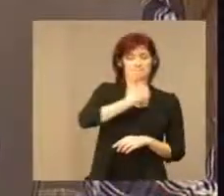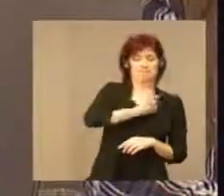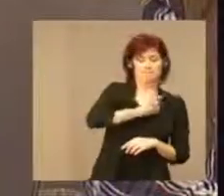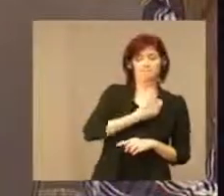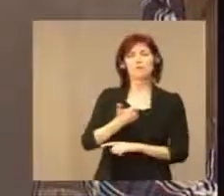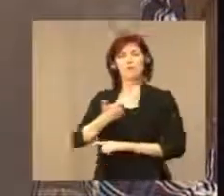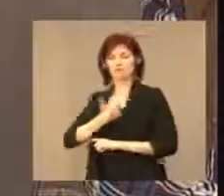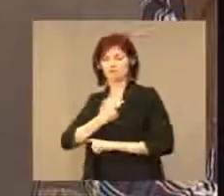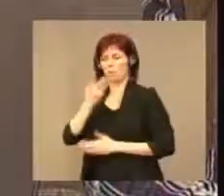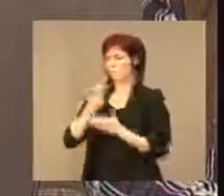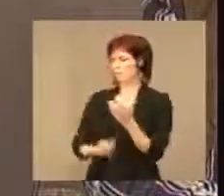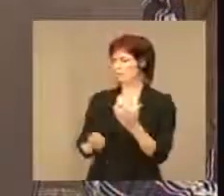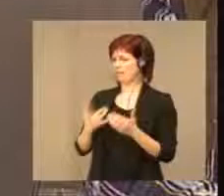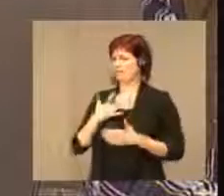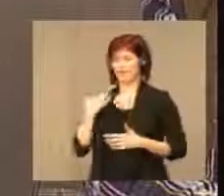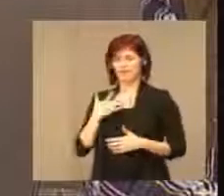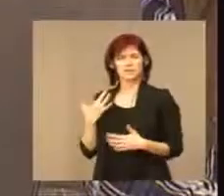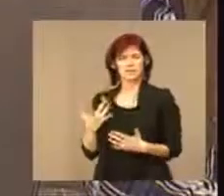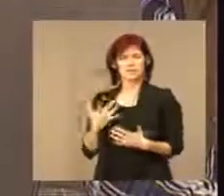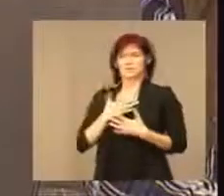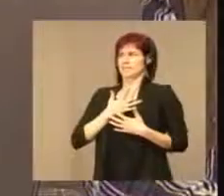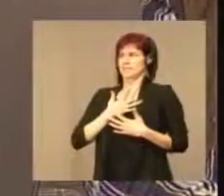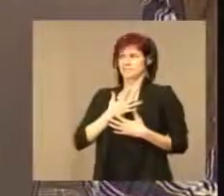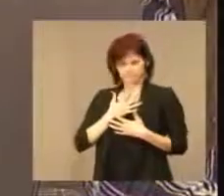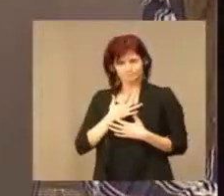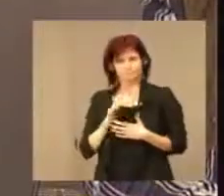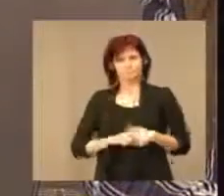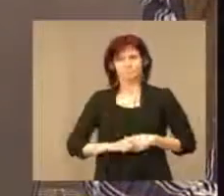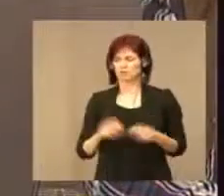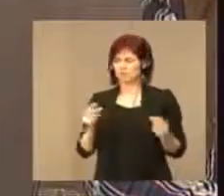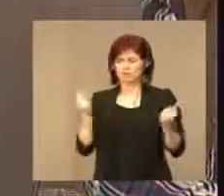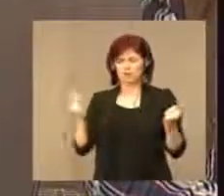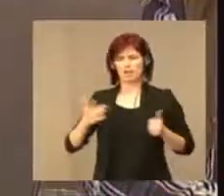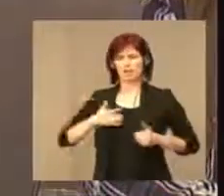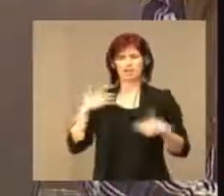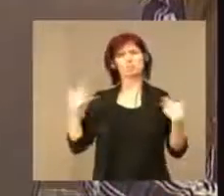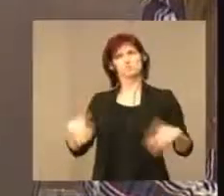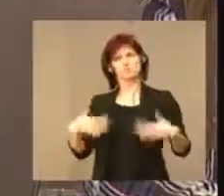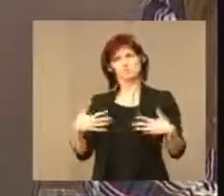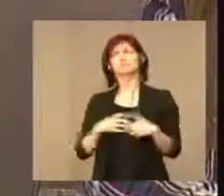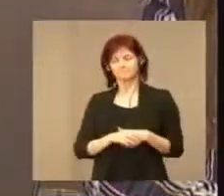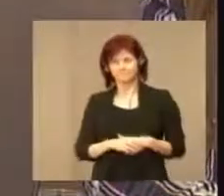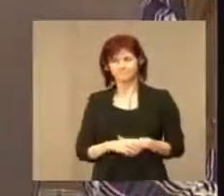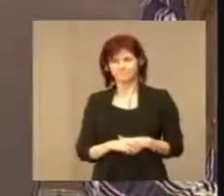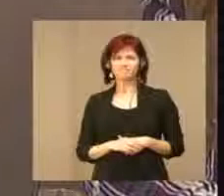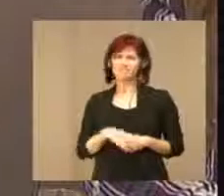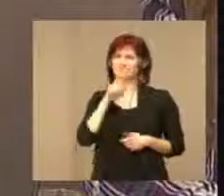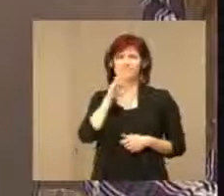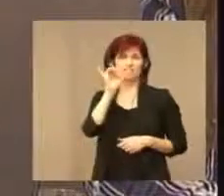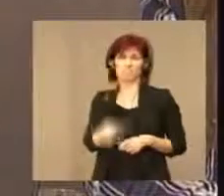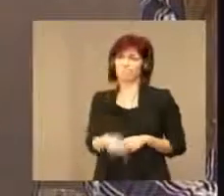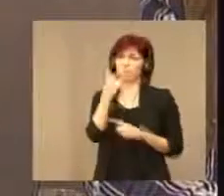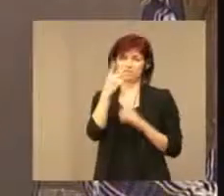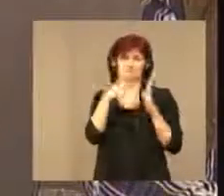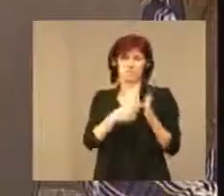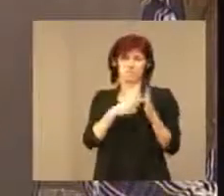minister from day one of the consultation process, just a tiny sliver of some of the issues we were